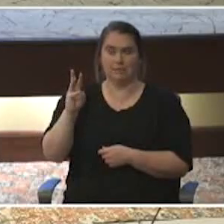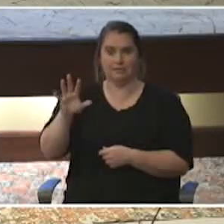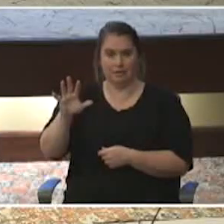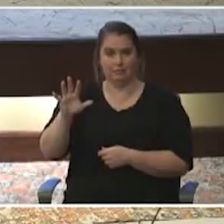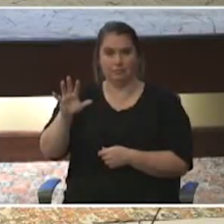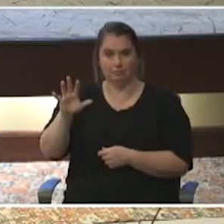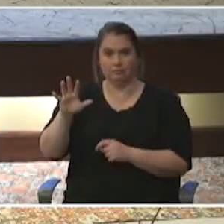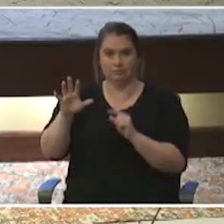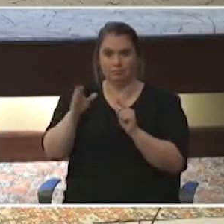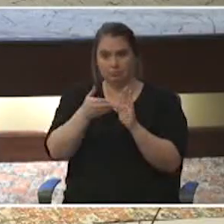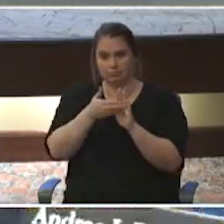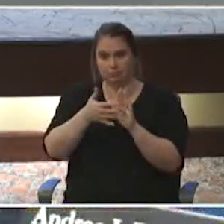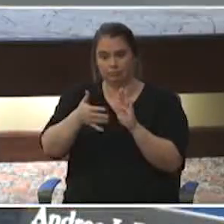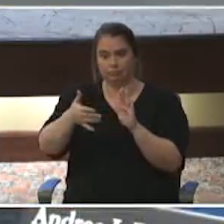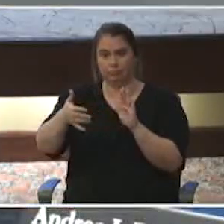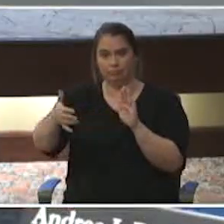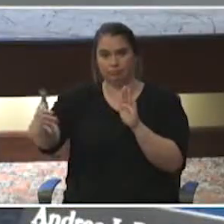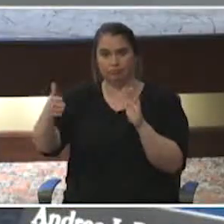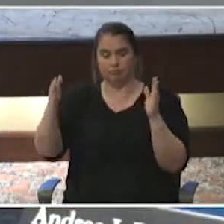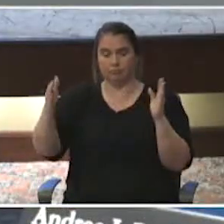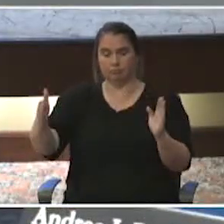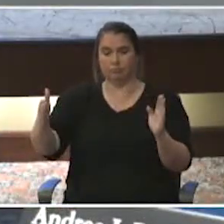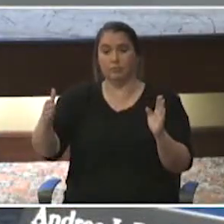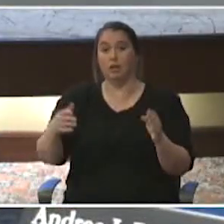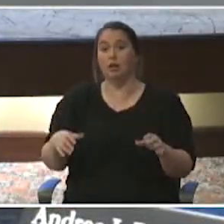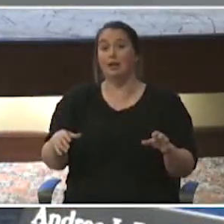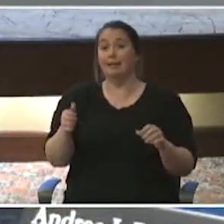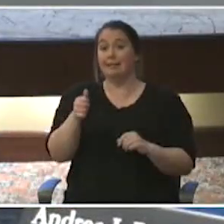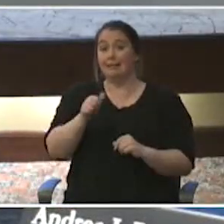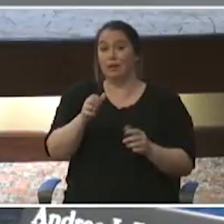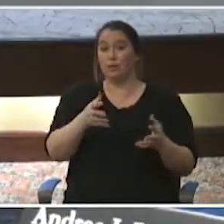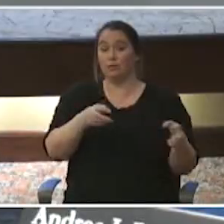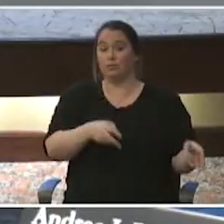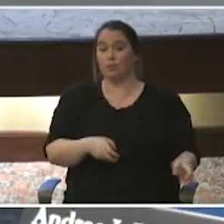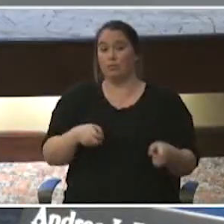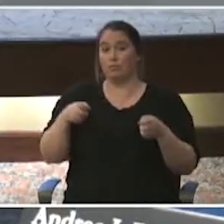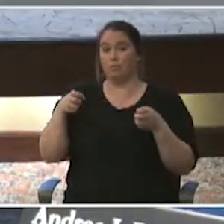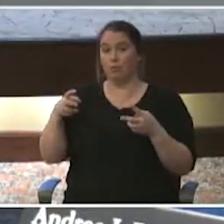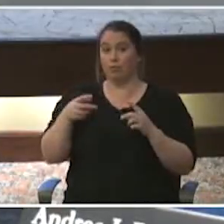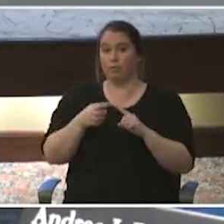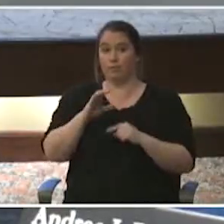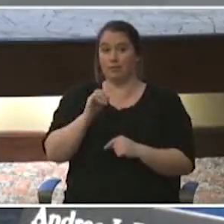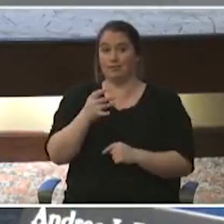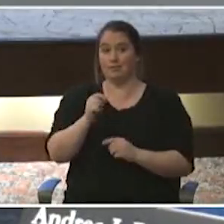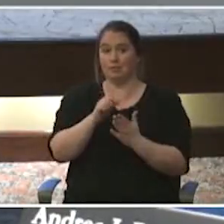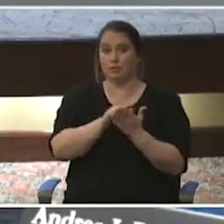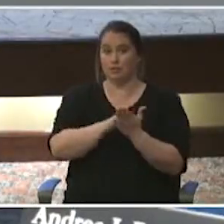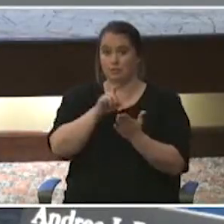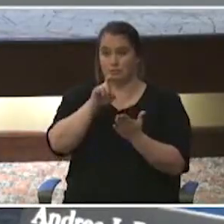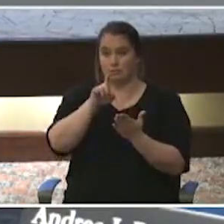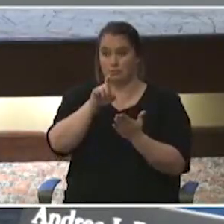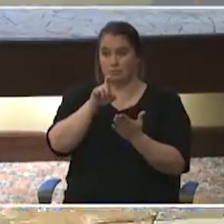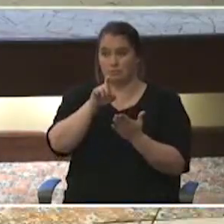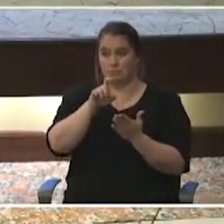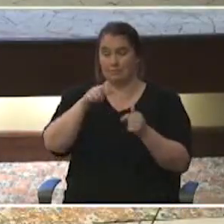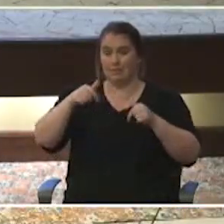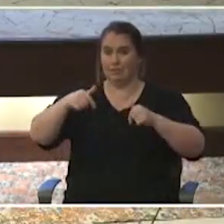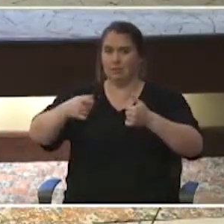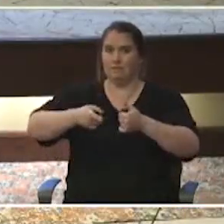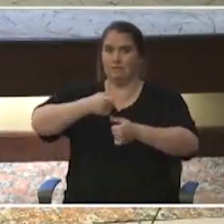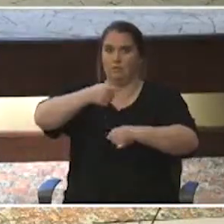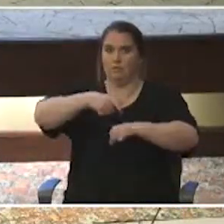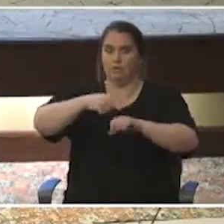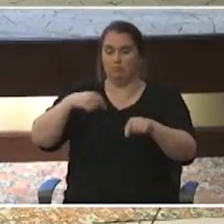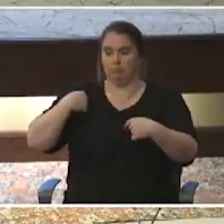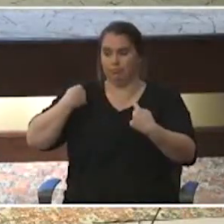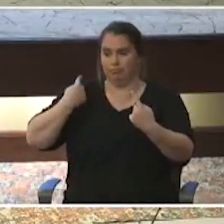2025-765. Are there any items the council would like to remove from the consent agenda? This is the first time in a long time we haven't had